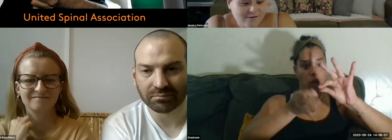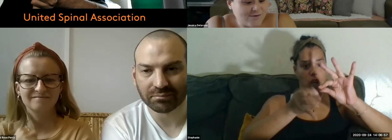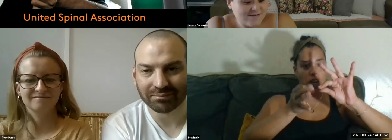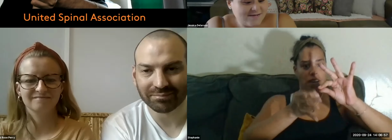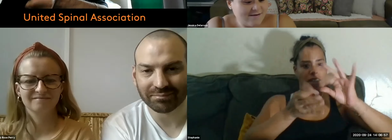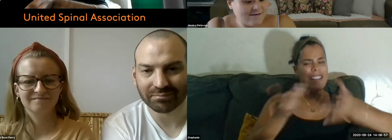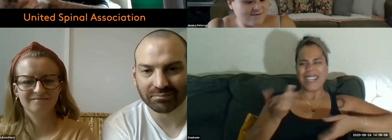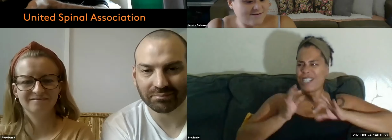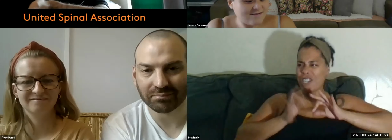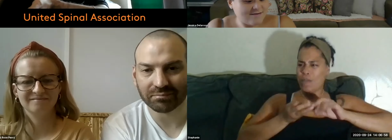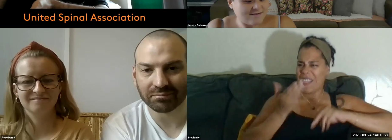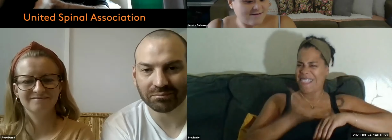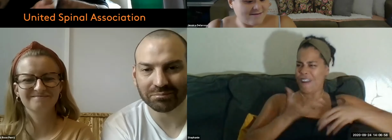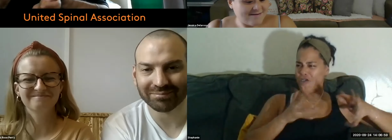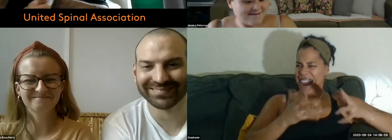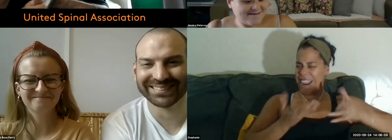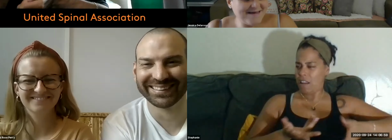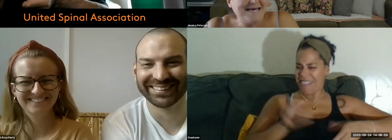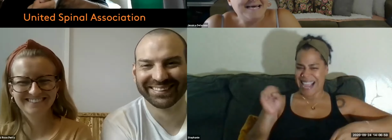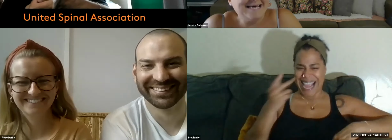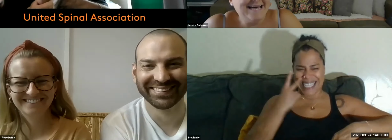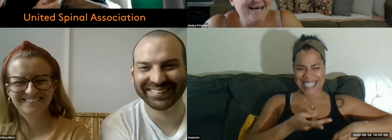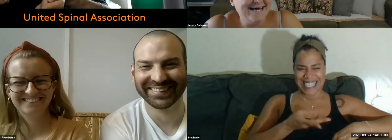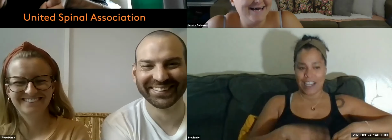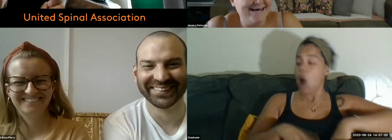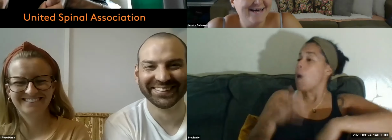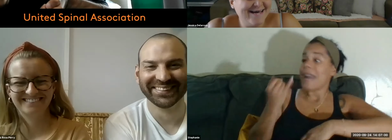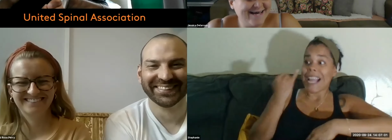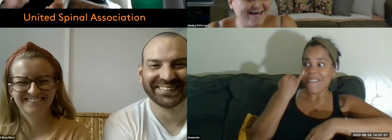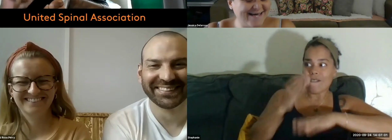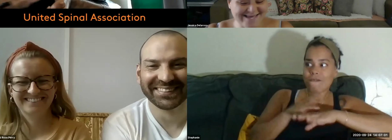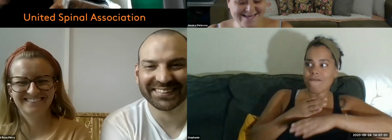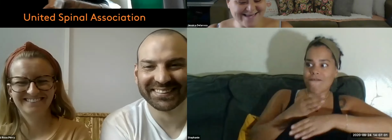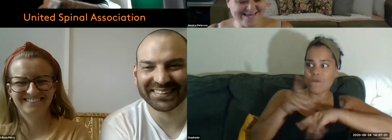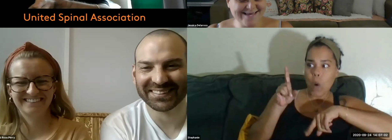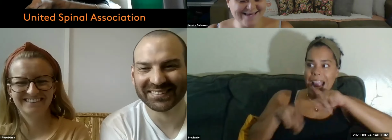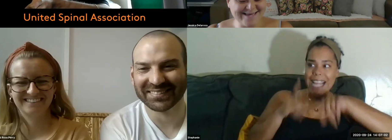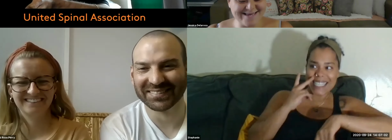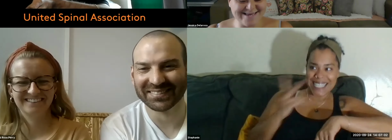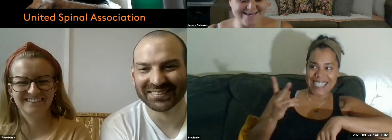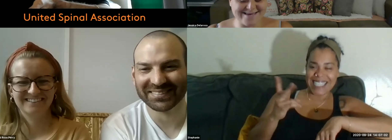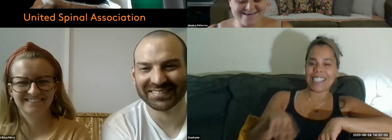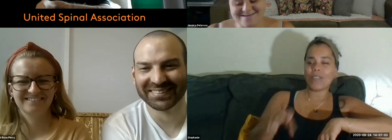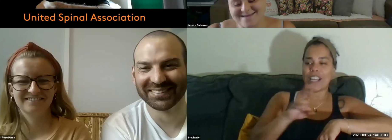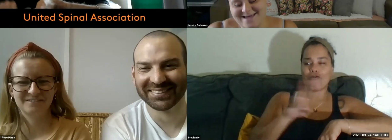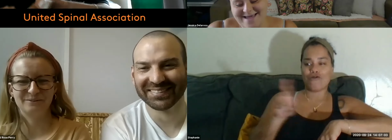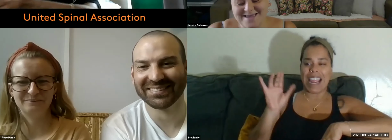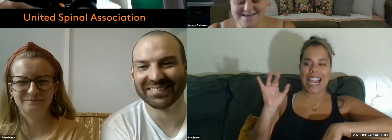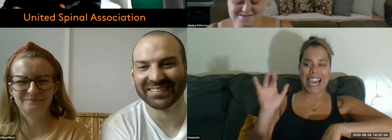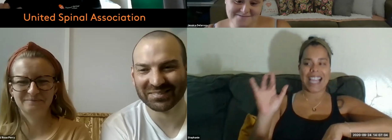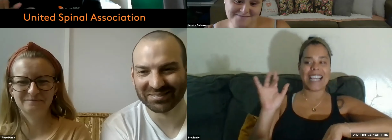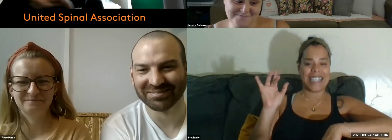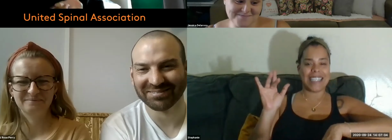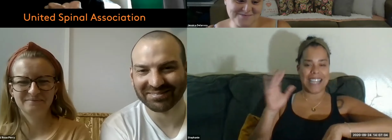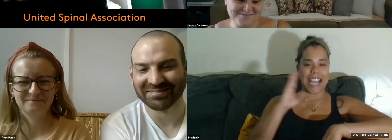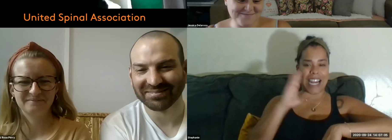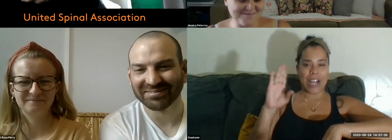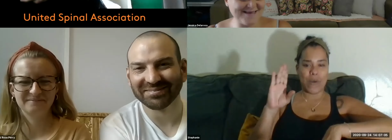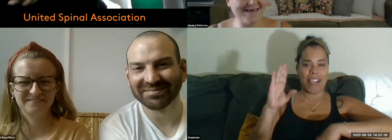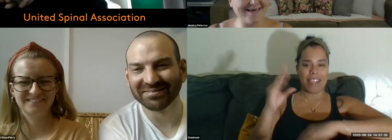there, and you can see her. No, but if you don't see her by any chance, you can right-click and pin her. Yes.